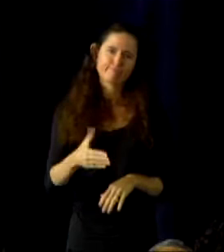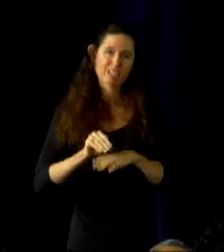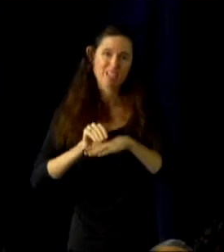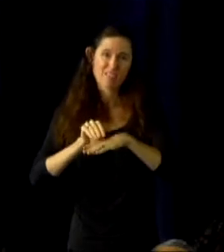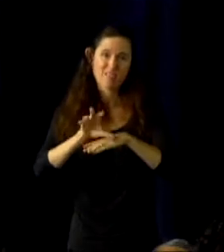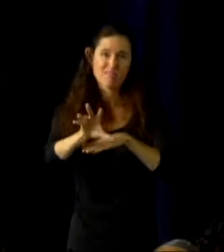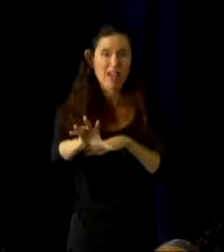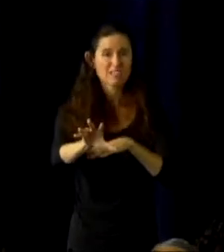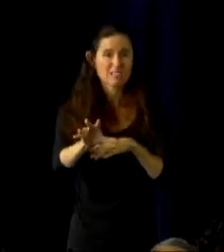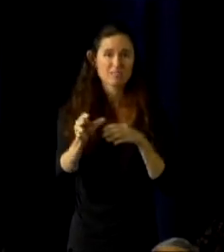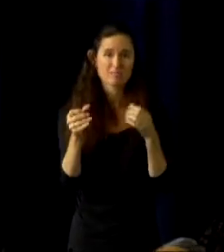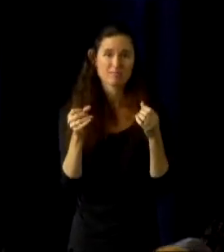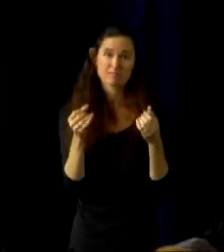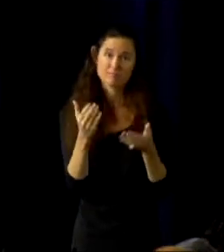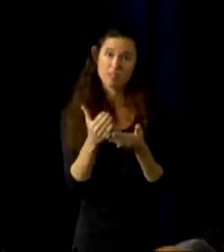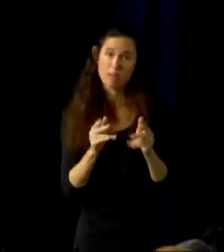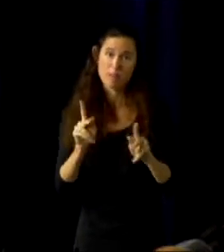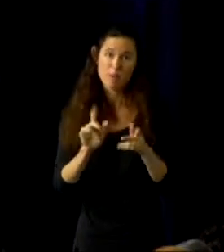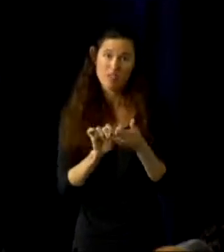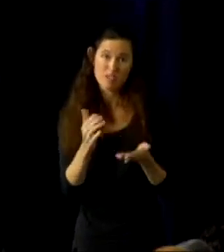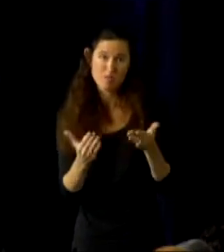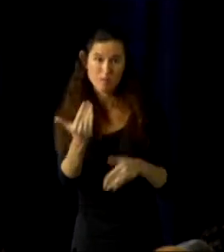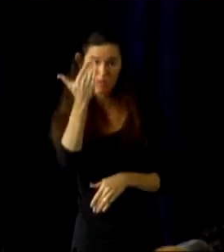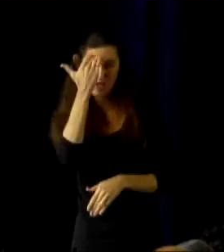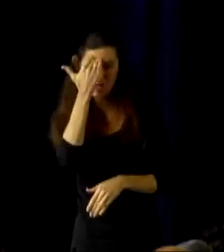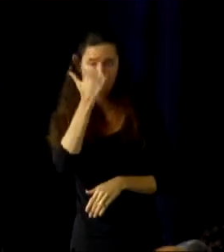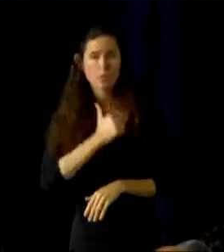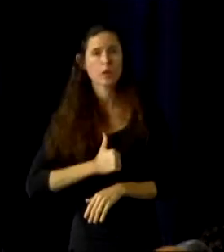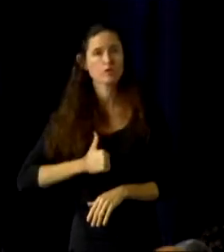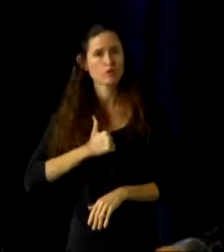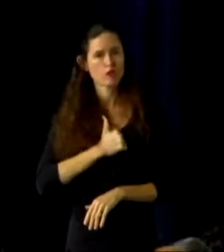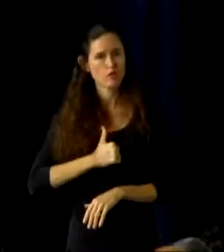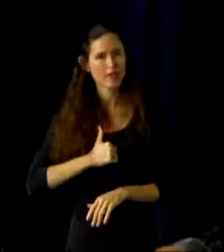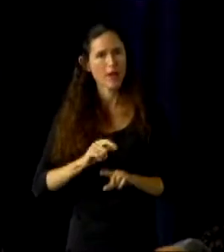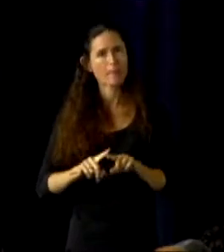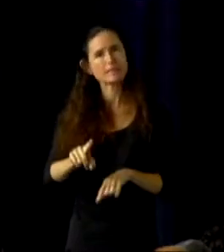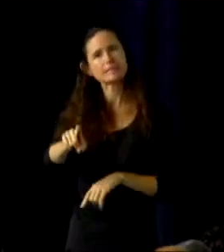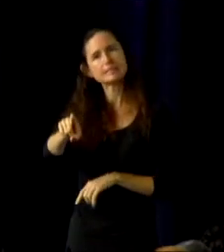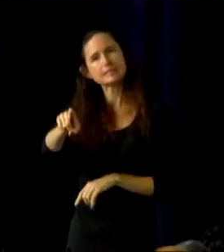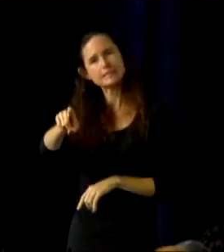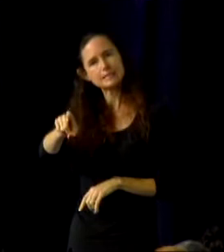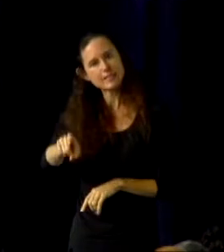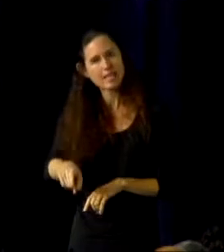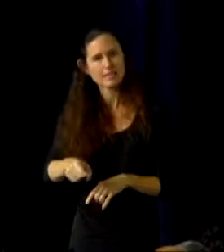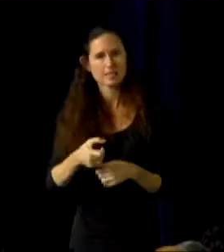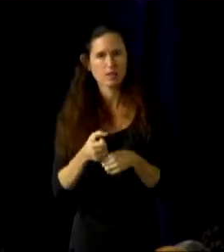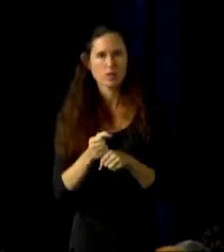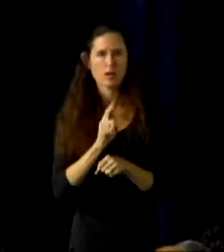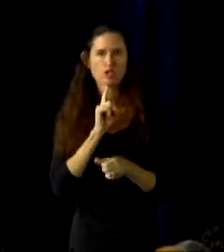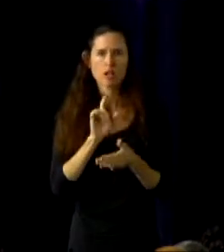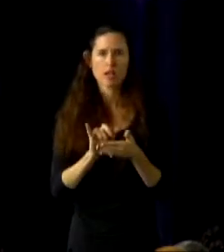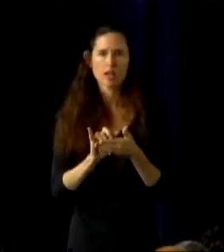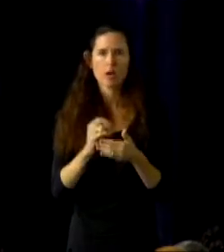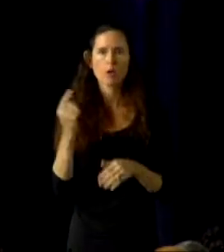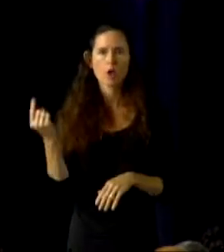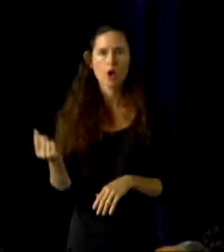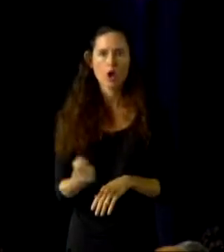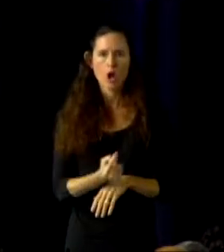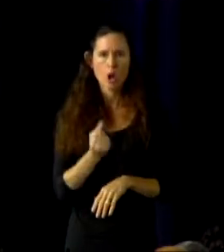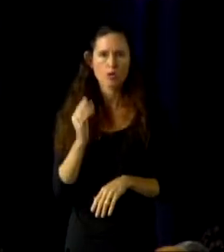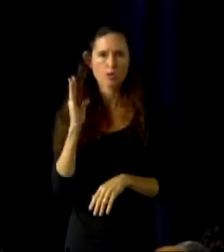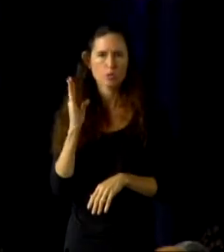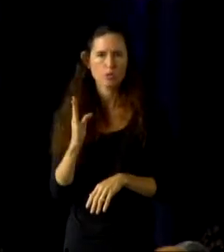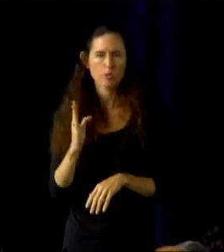perhaps personally some people that you know, and we regret that. But it was necessary for us to make sure that we were always going to be on a